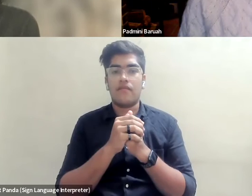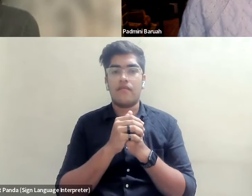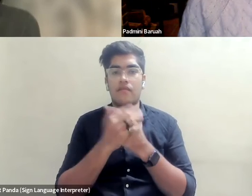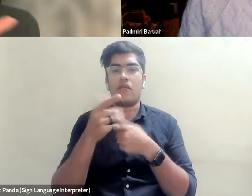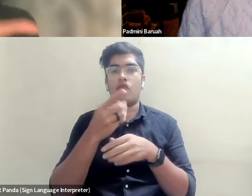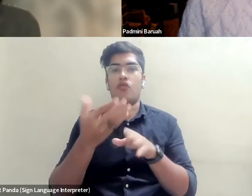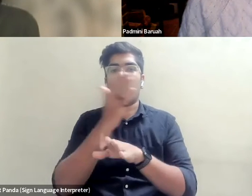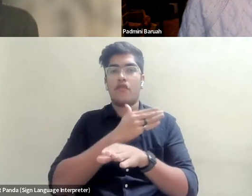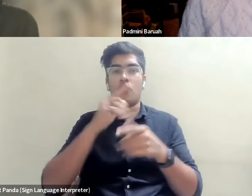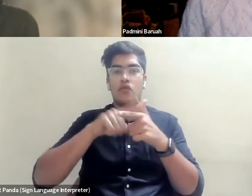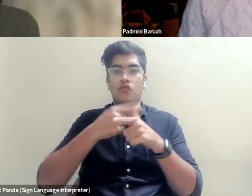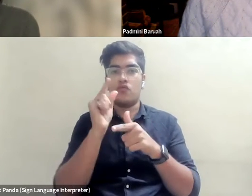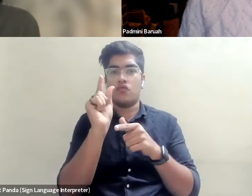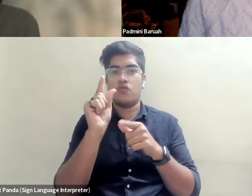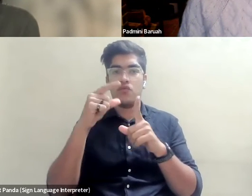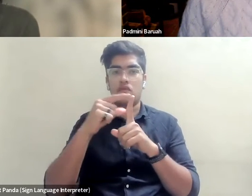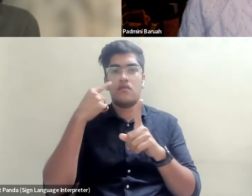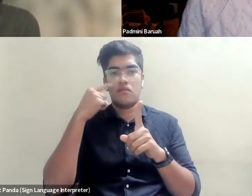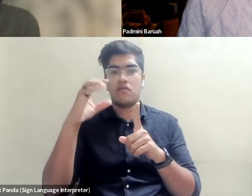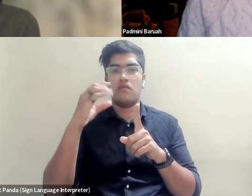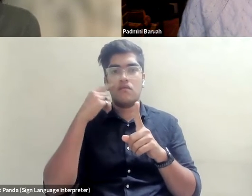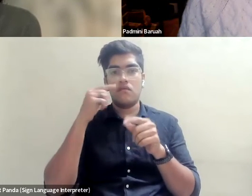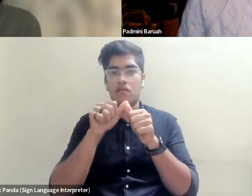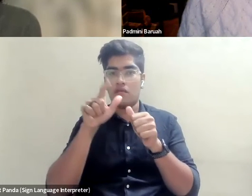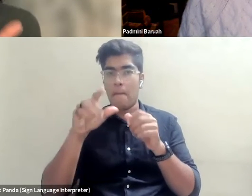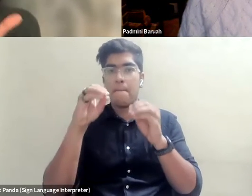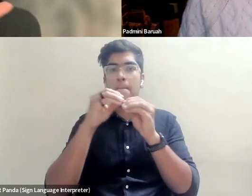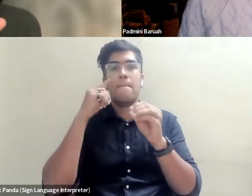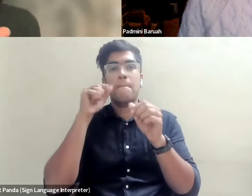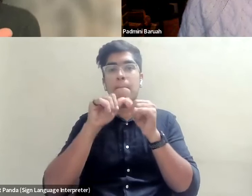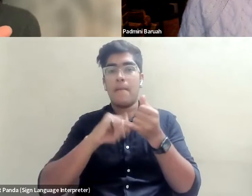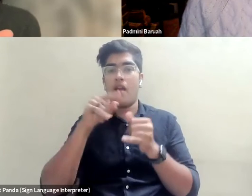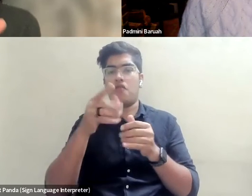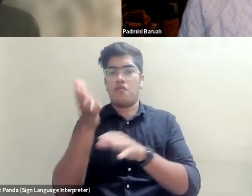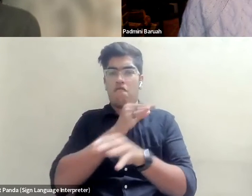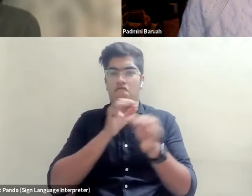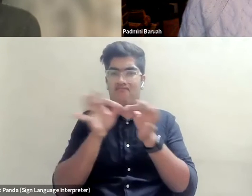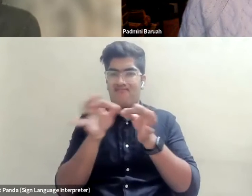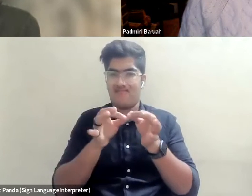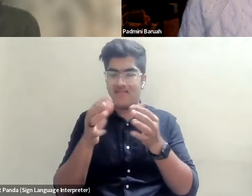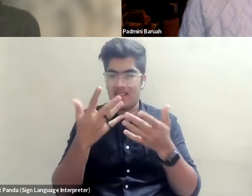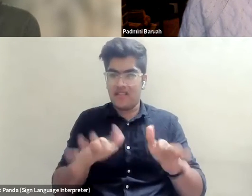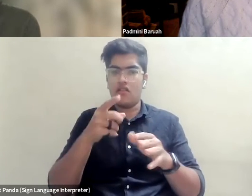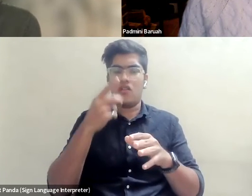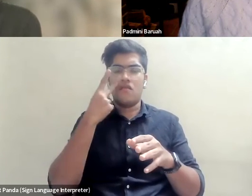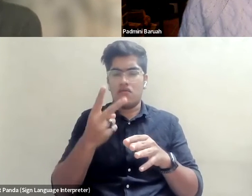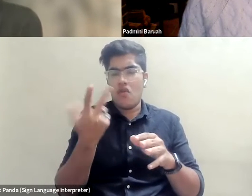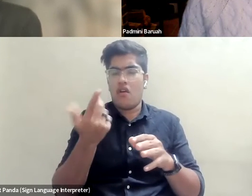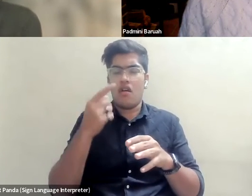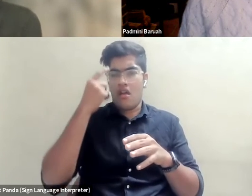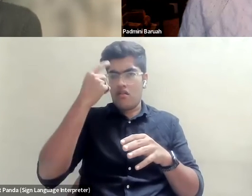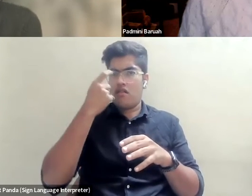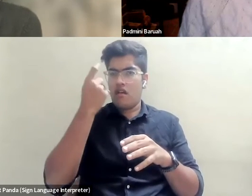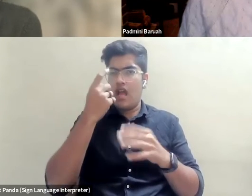bias, other than like in your studying, other than judicial bias, is there any one other thing that you think is